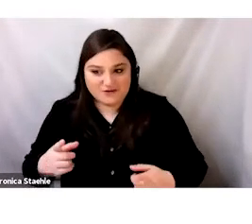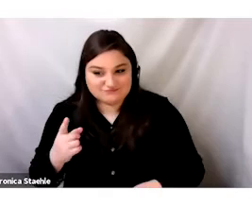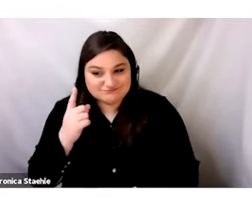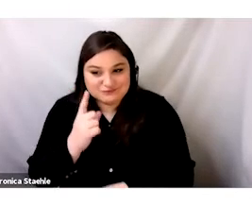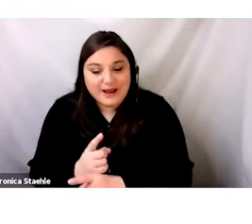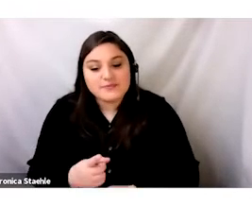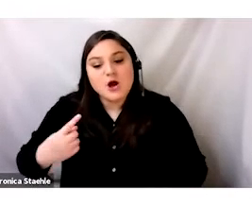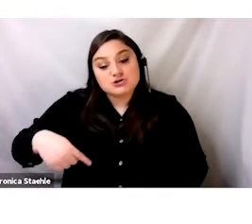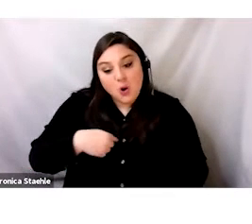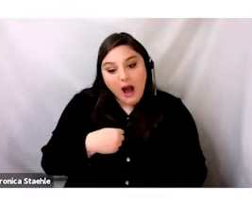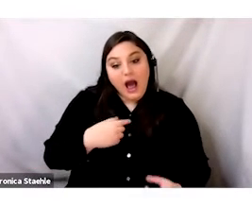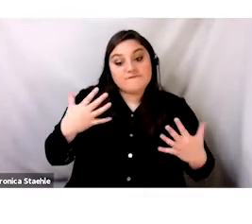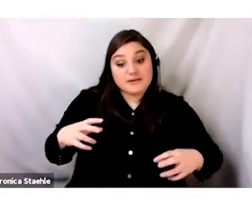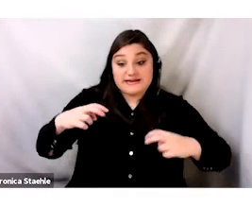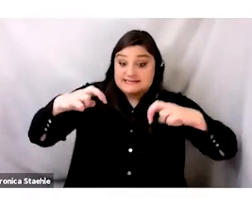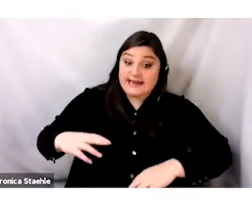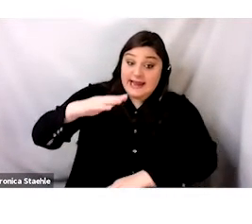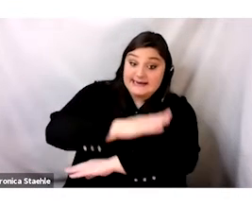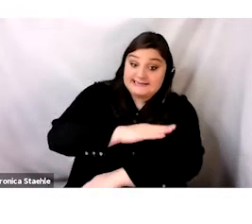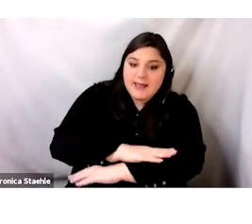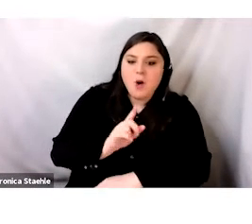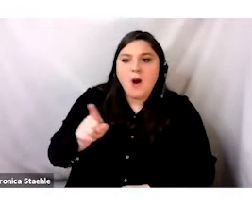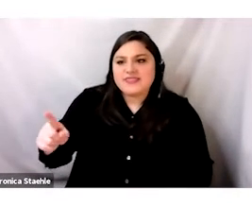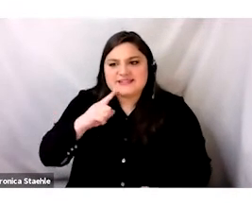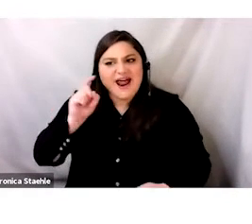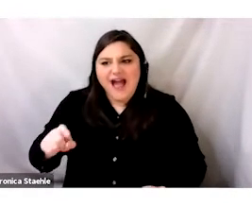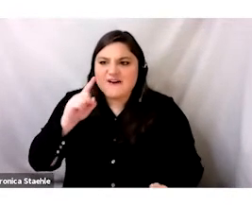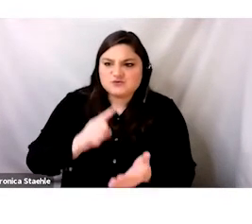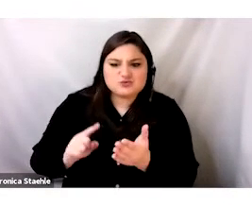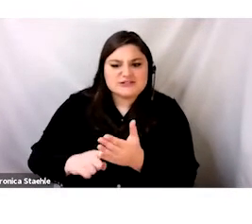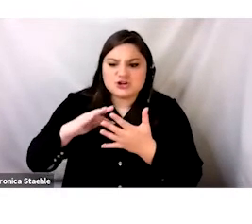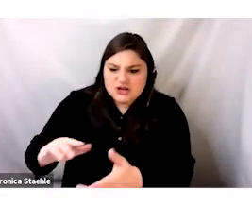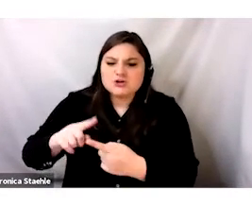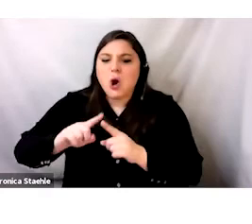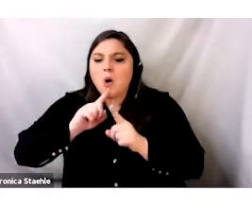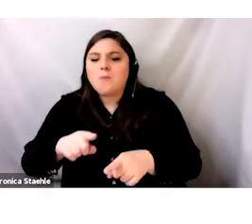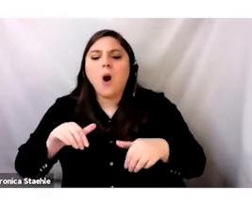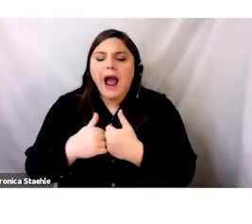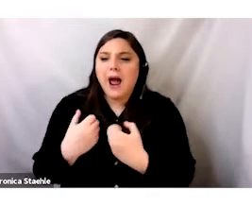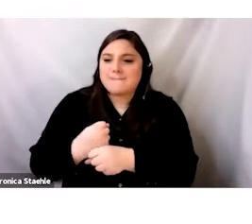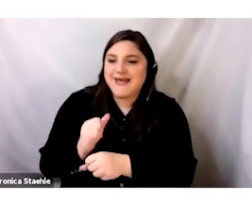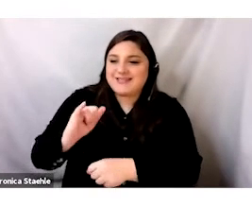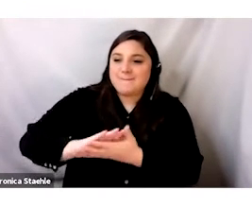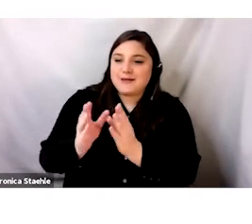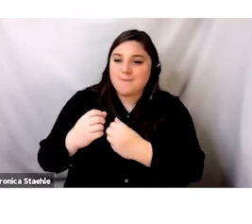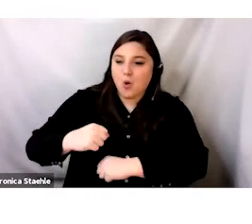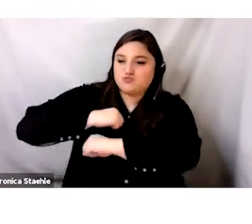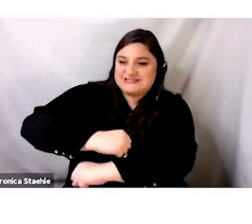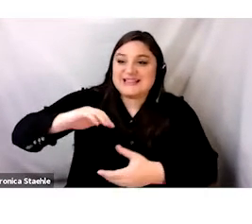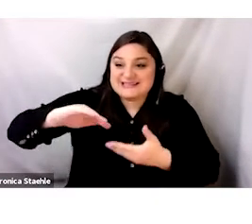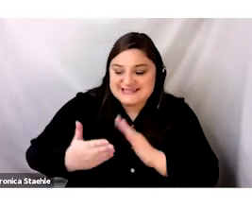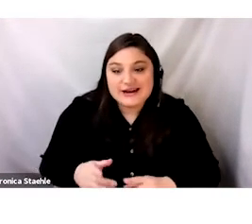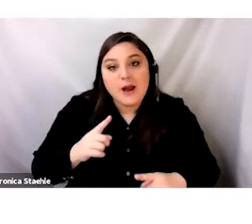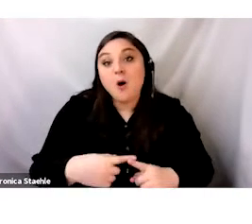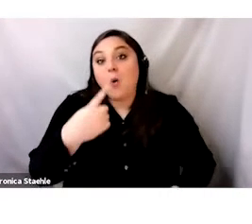around how to make a more resilient city. And I love this one woman that usually is at the table. She's an older Black woman. And